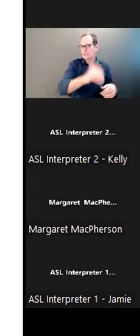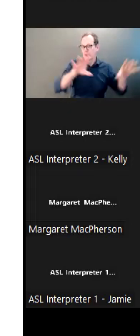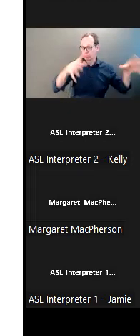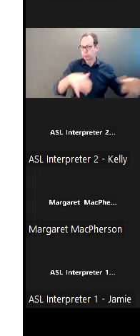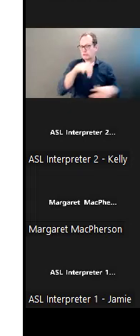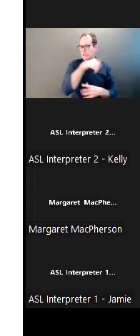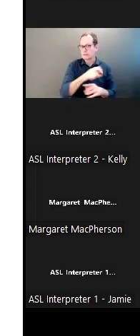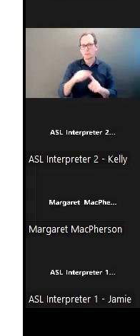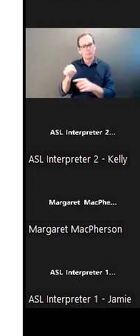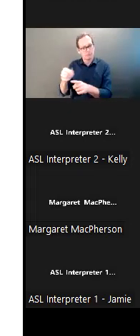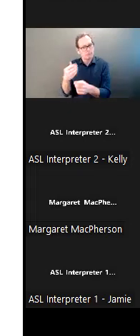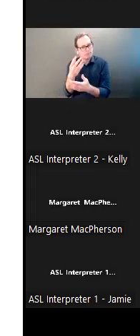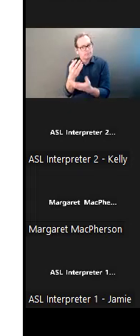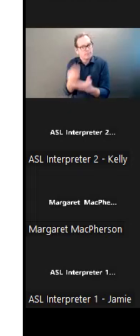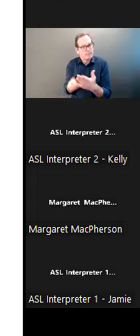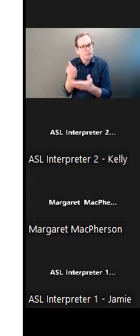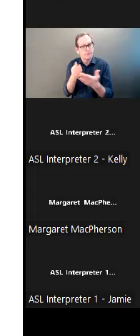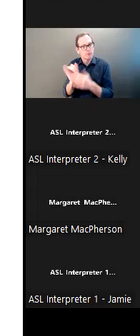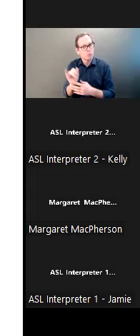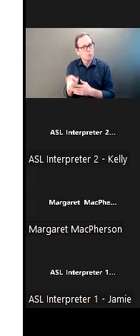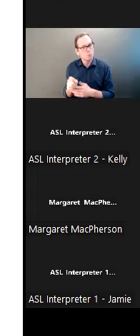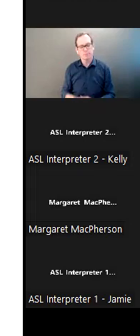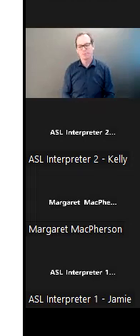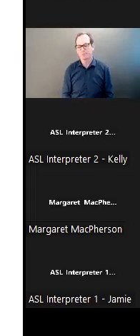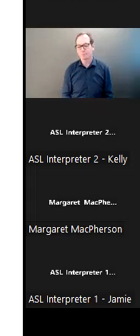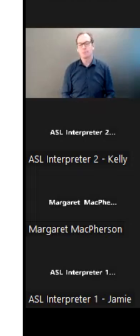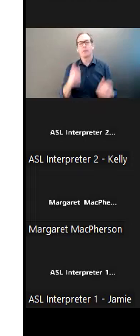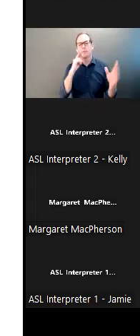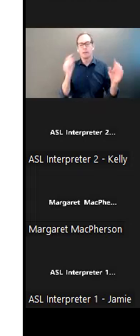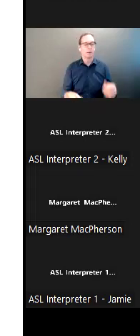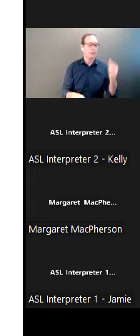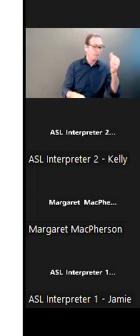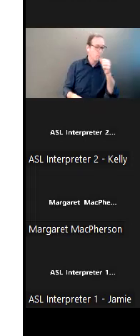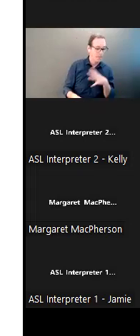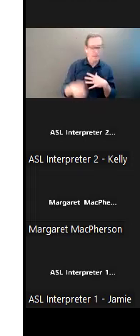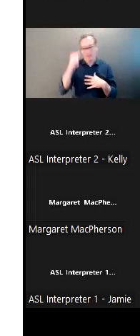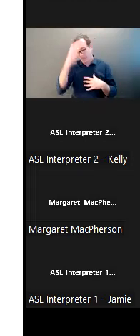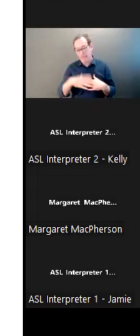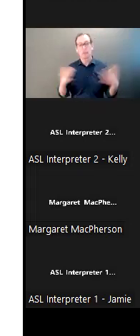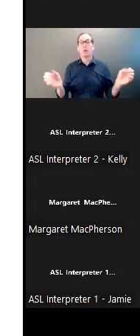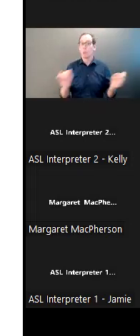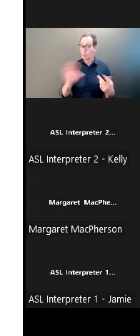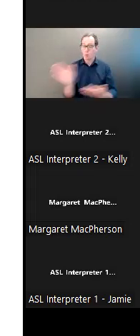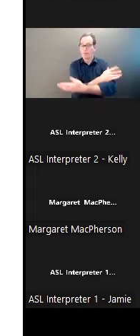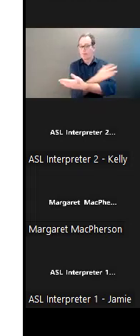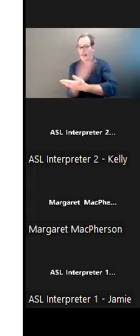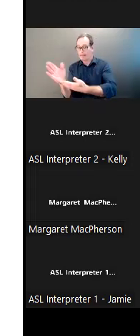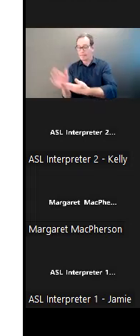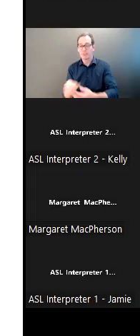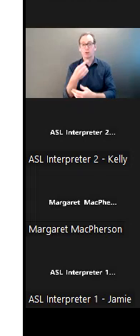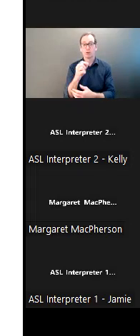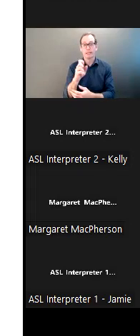availability. And when thinking broadly across the gender spectrum, we know that people who don't identify as either men or women